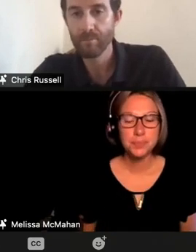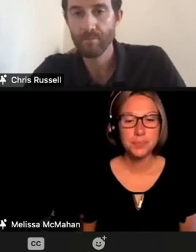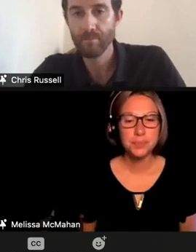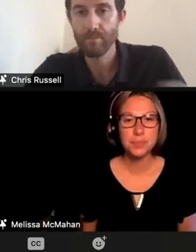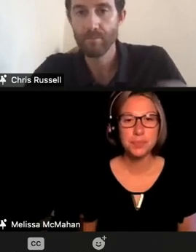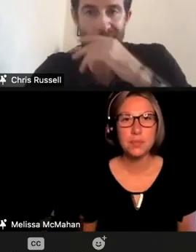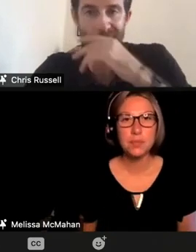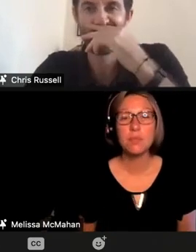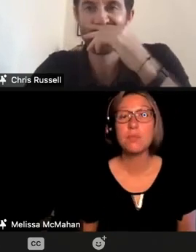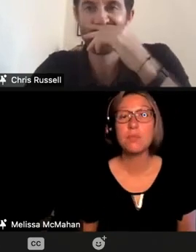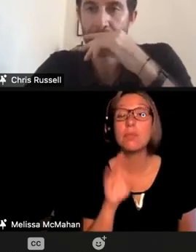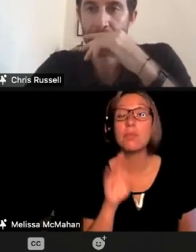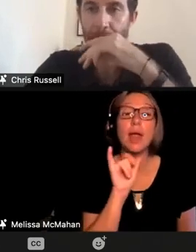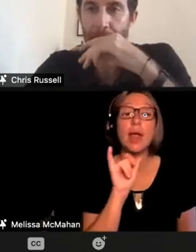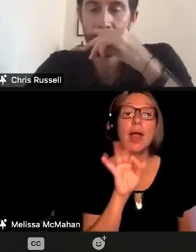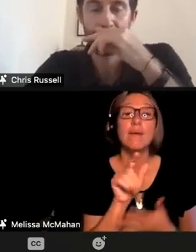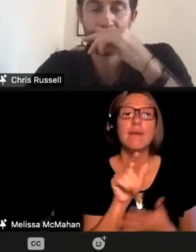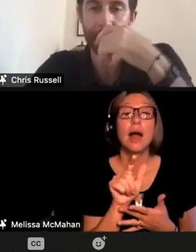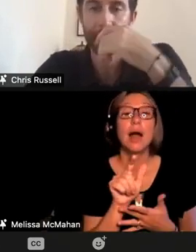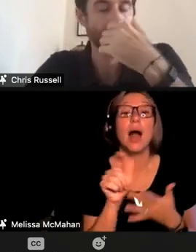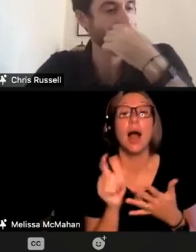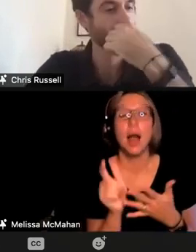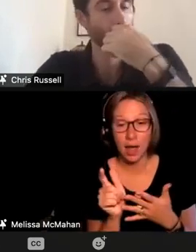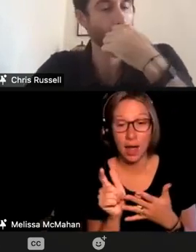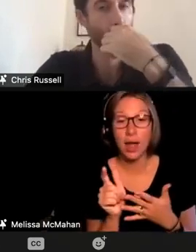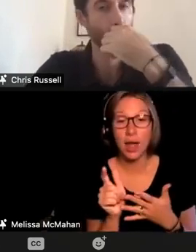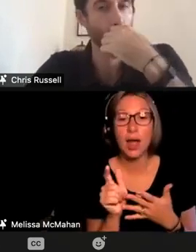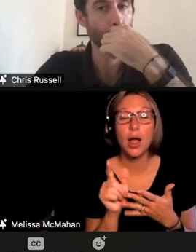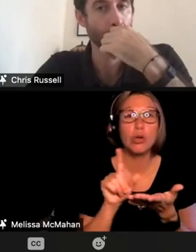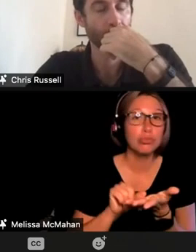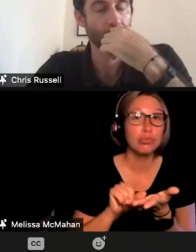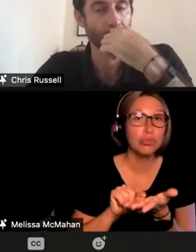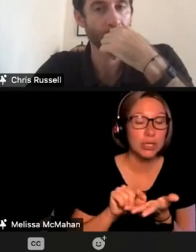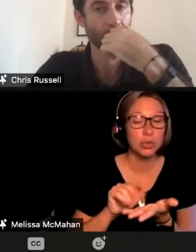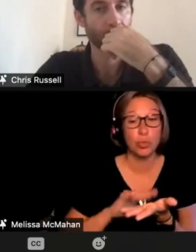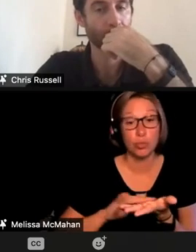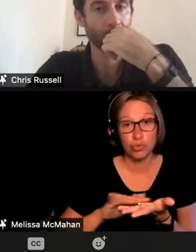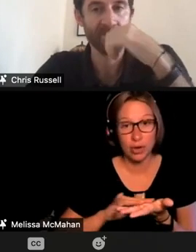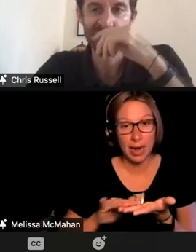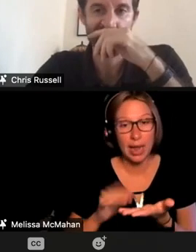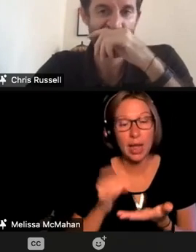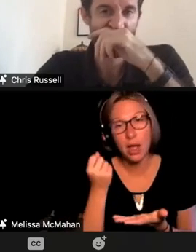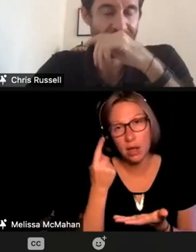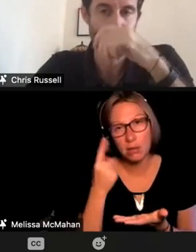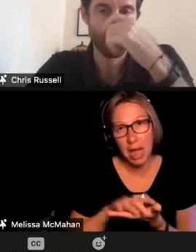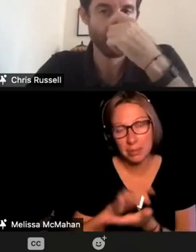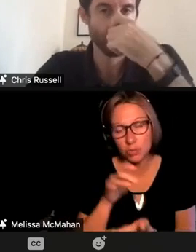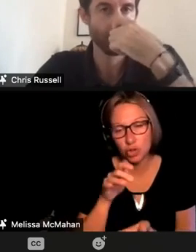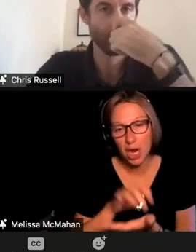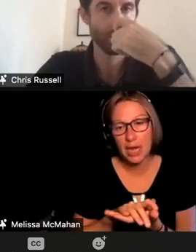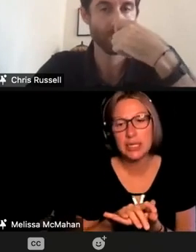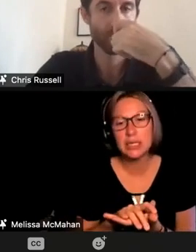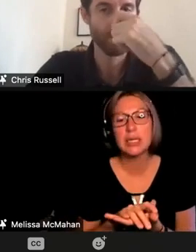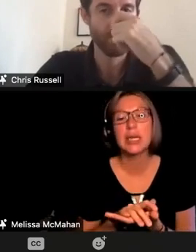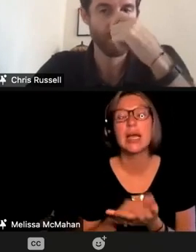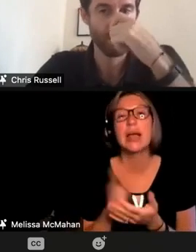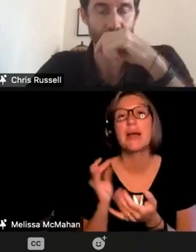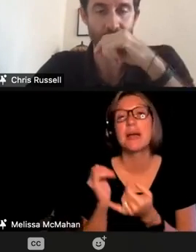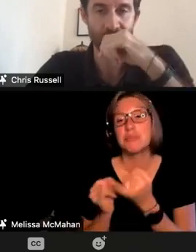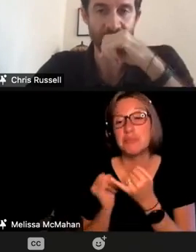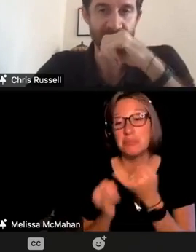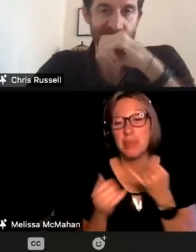And then if we get past that section, then it would be print or braille, which is more abstract. And then at the end, we have